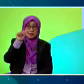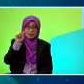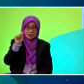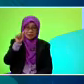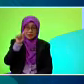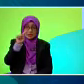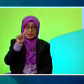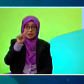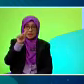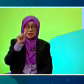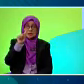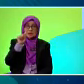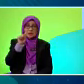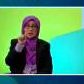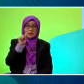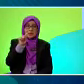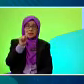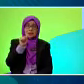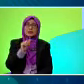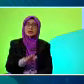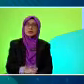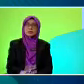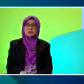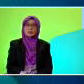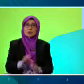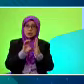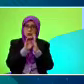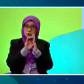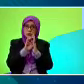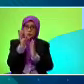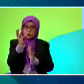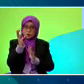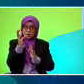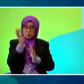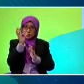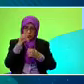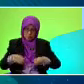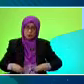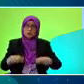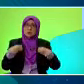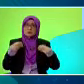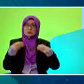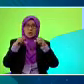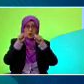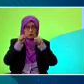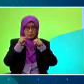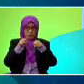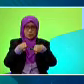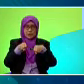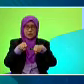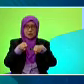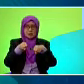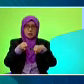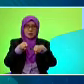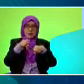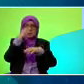Oh, salmonella. Salmonella. Oh, okay. So I think everyone at home, you can search on